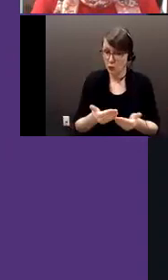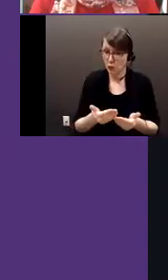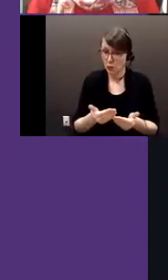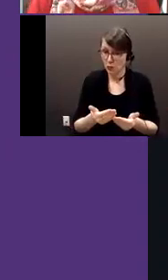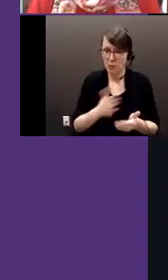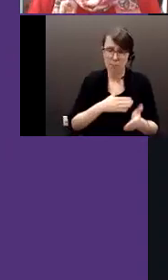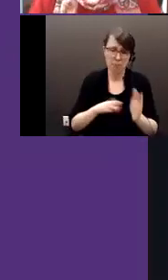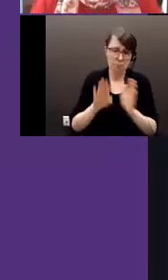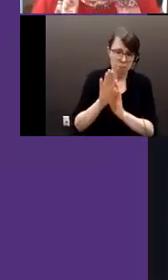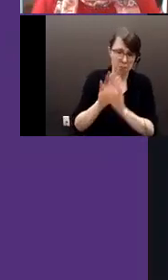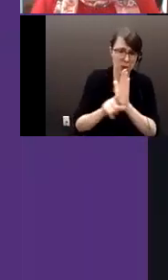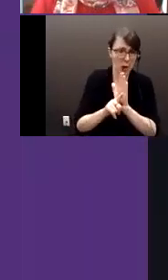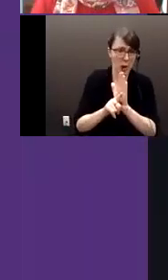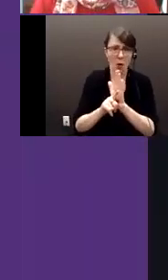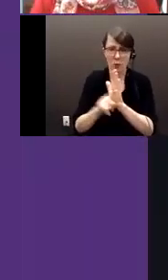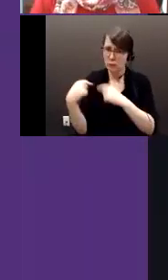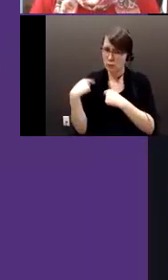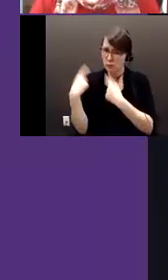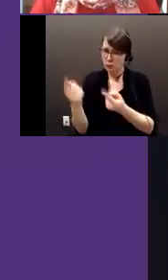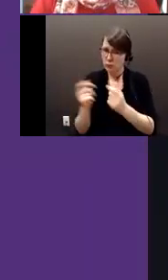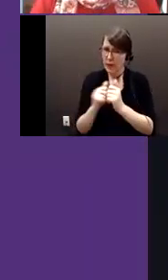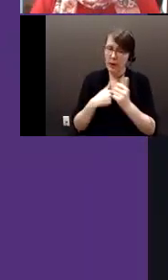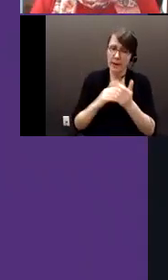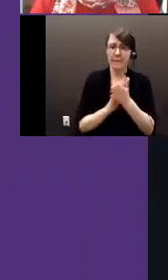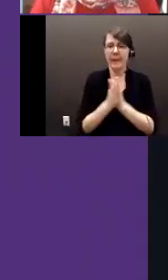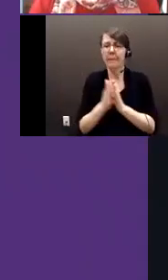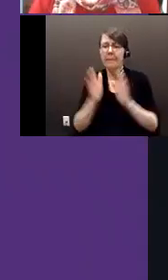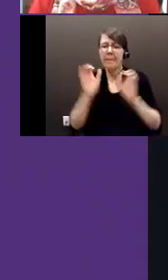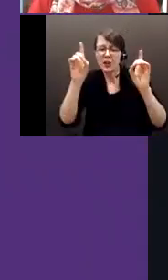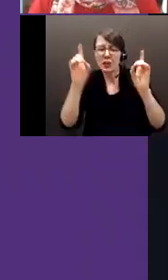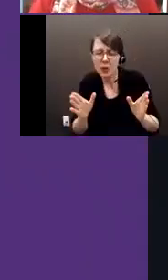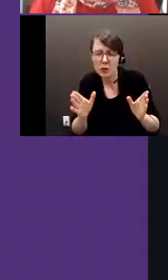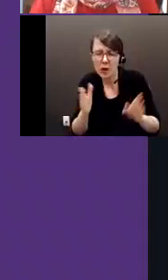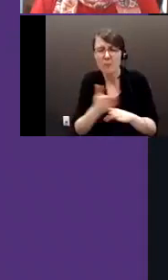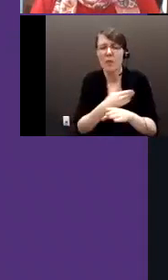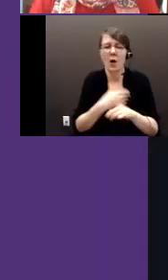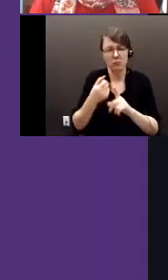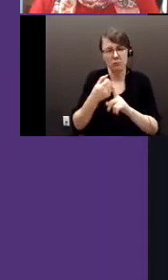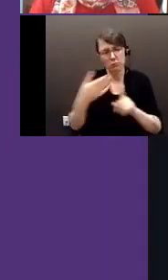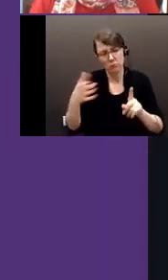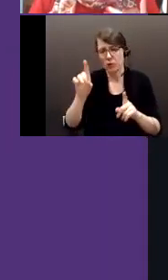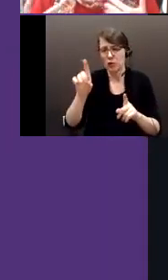little bit about the Durham Rape Crisis Center and who we are and what we do, I want to share a little bit